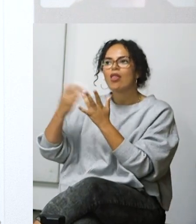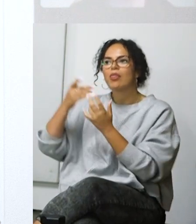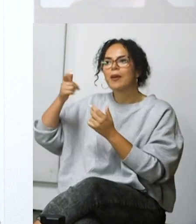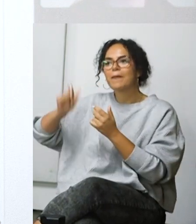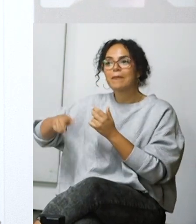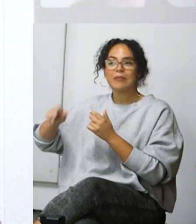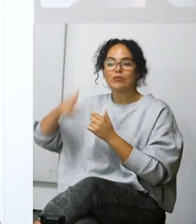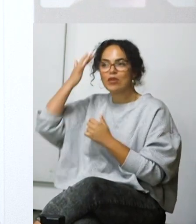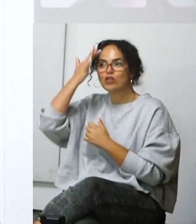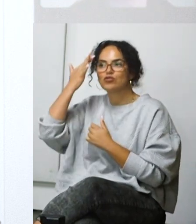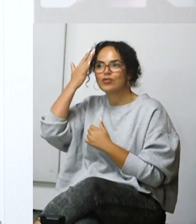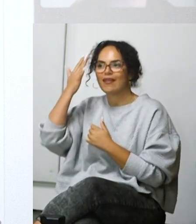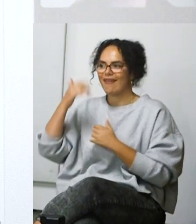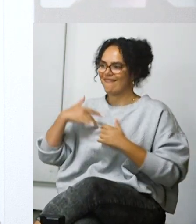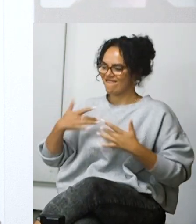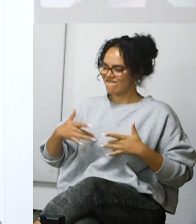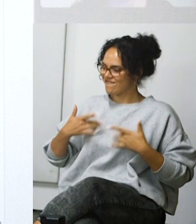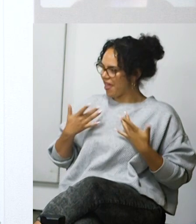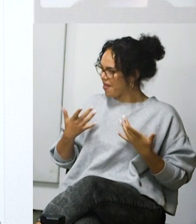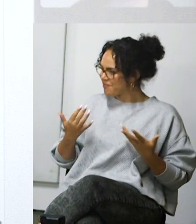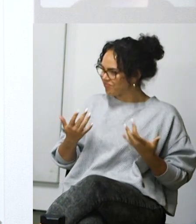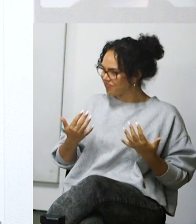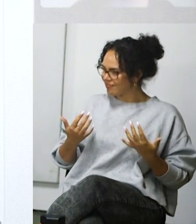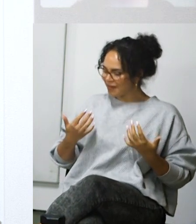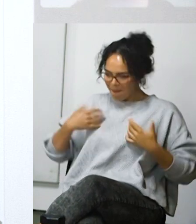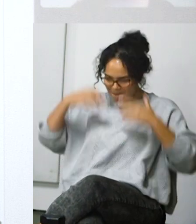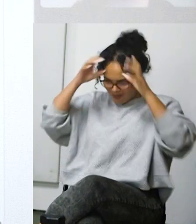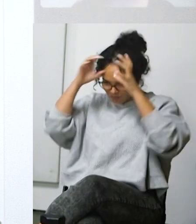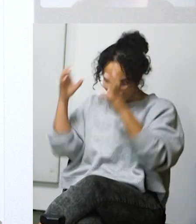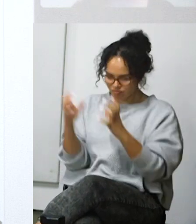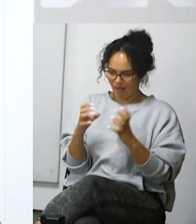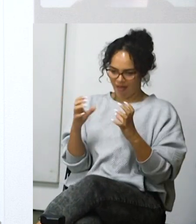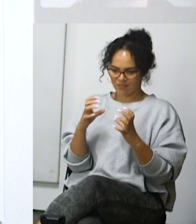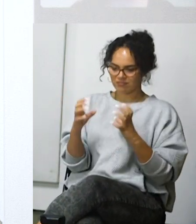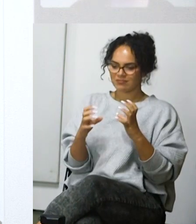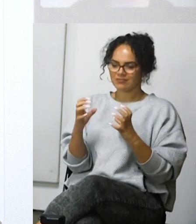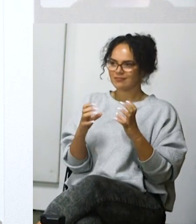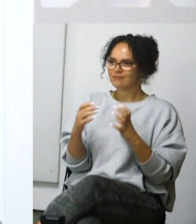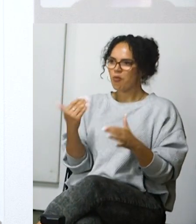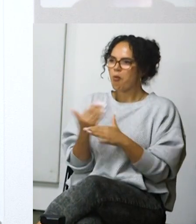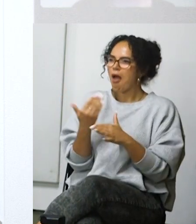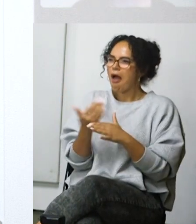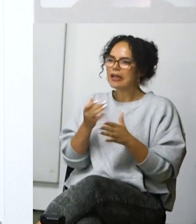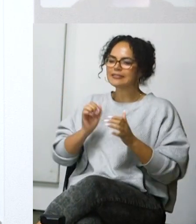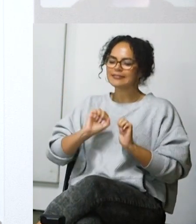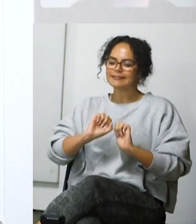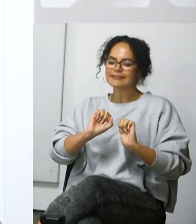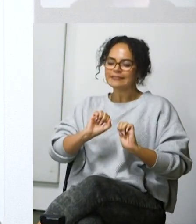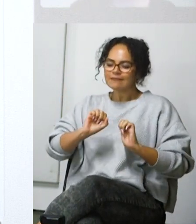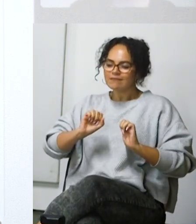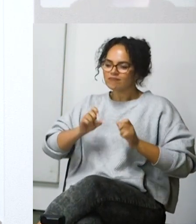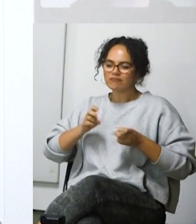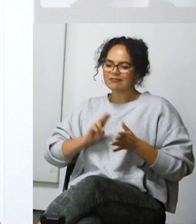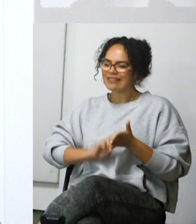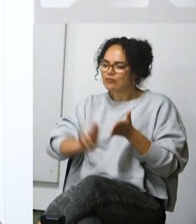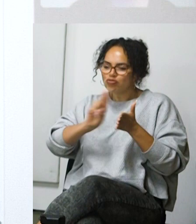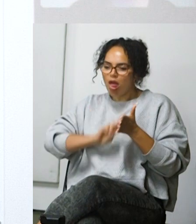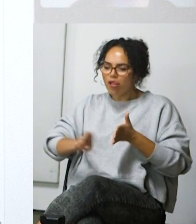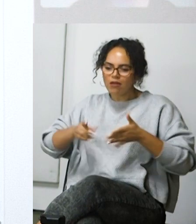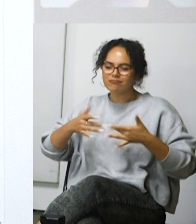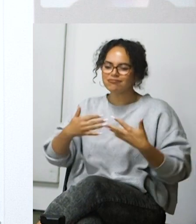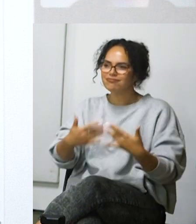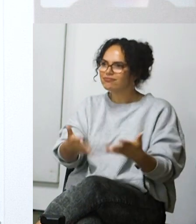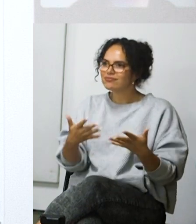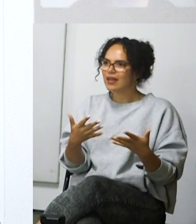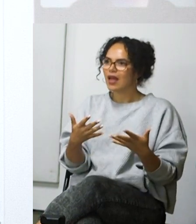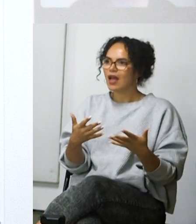being allowed to let my brain work in the way that it naturally wants to, but it isn't normally allowed. So I